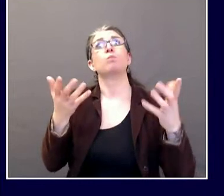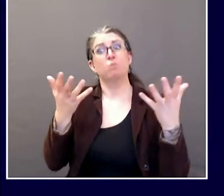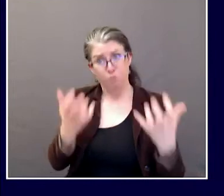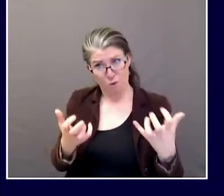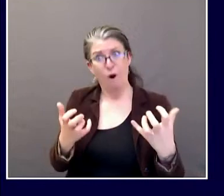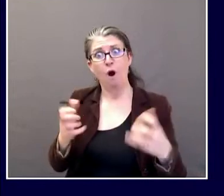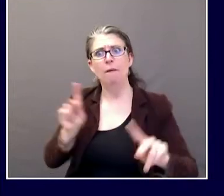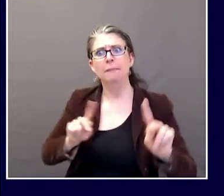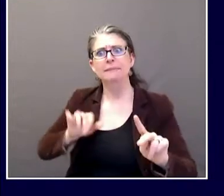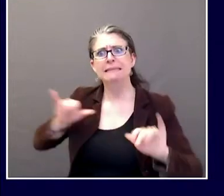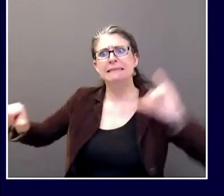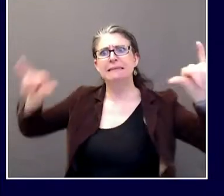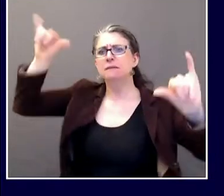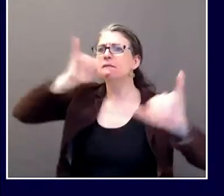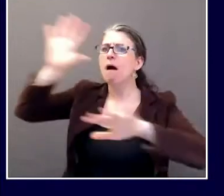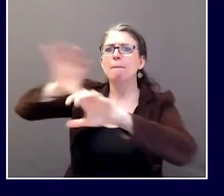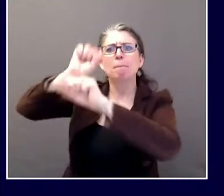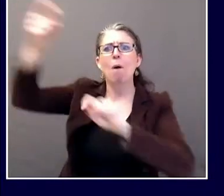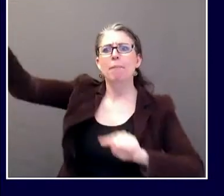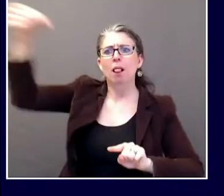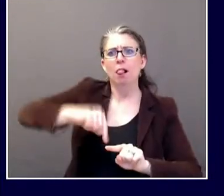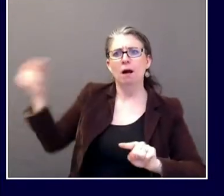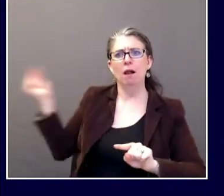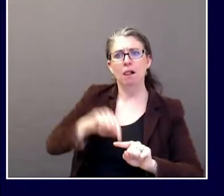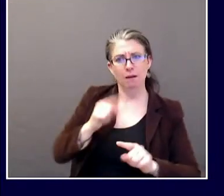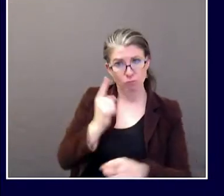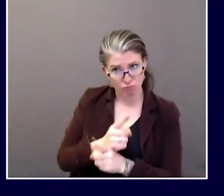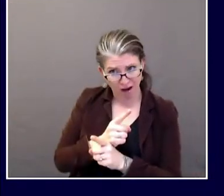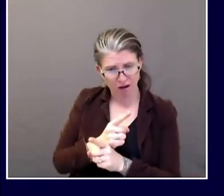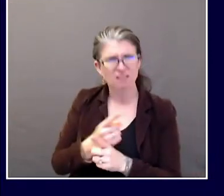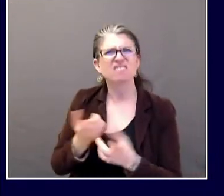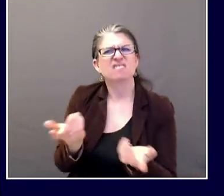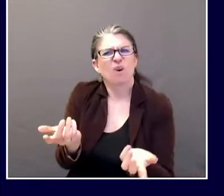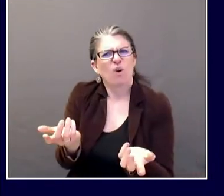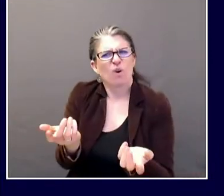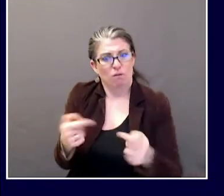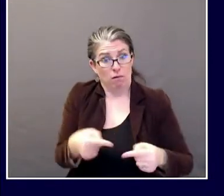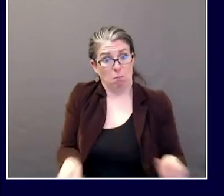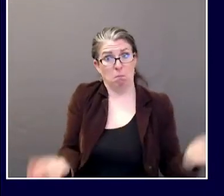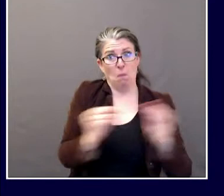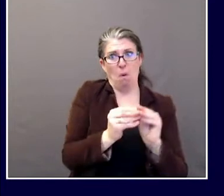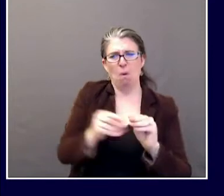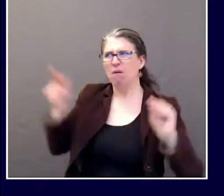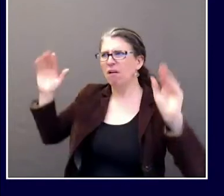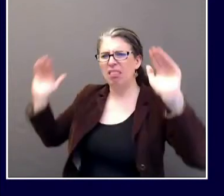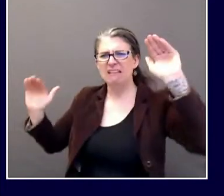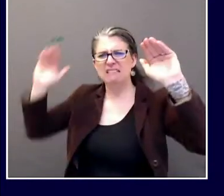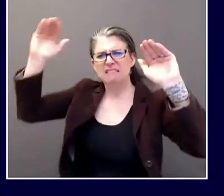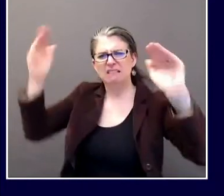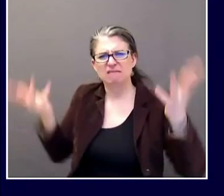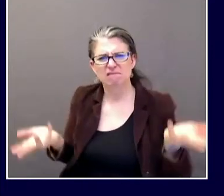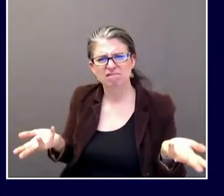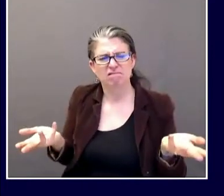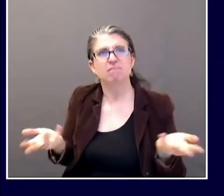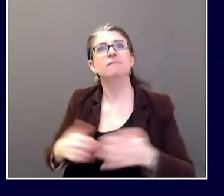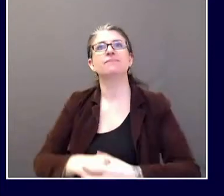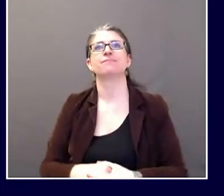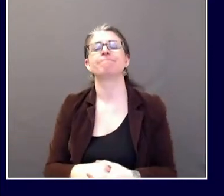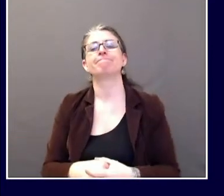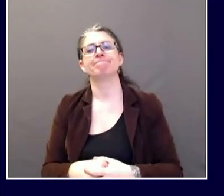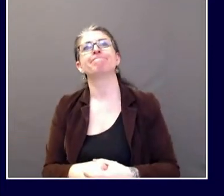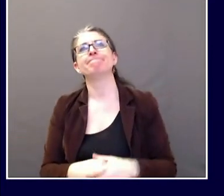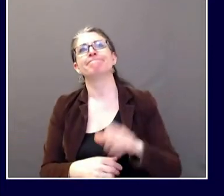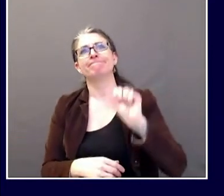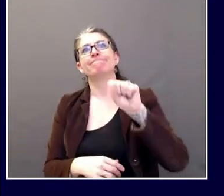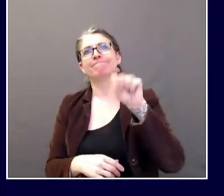you're saying. I hear what you're saying with respect to Androscoggin, Washington counties, but I would really want to take a closer